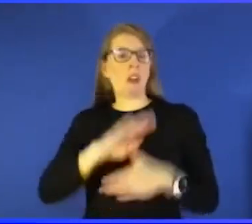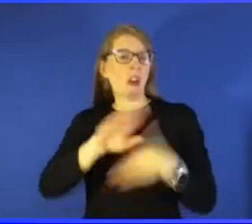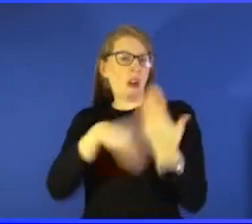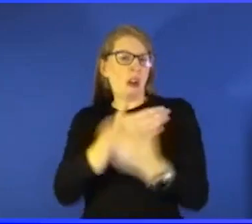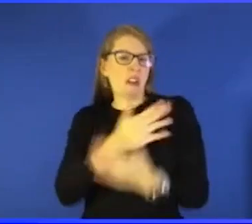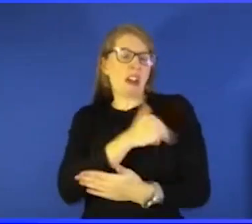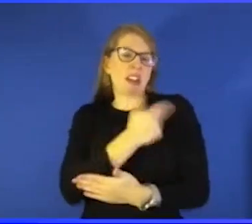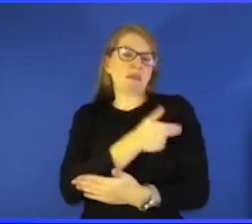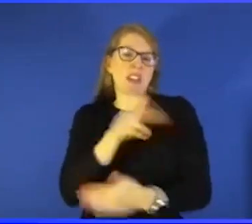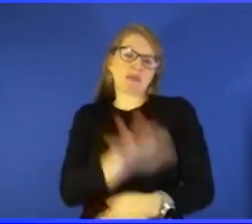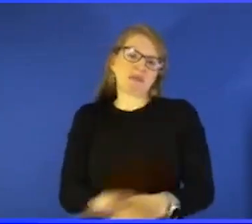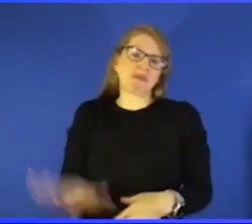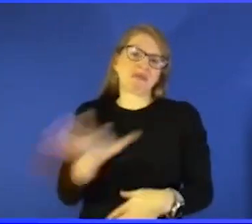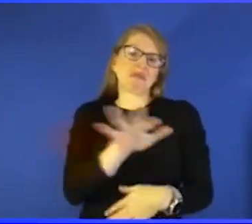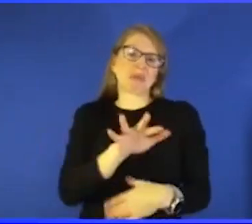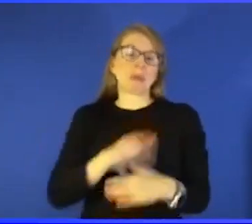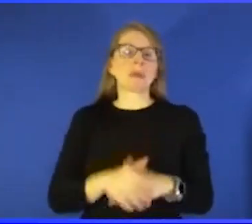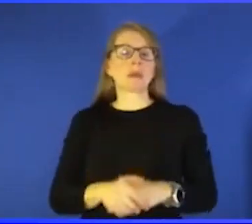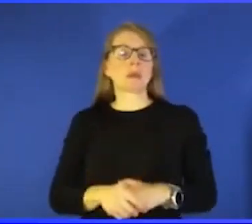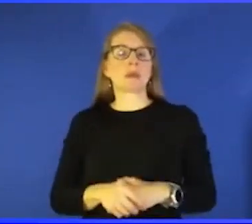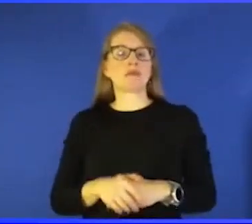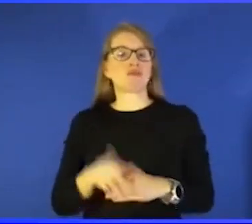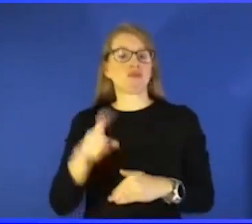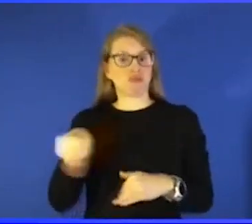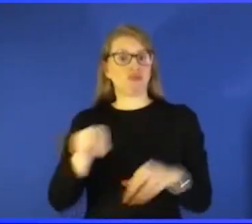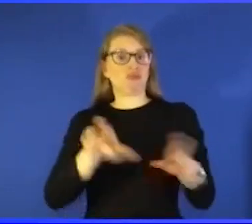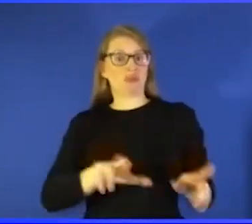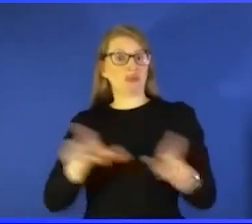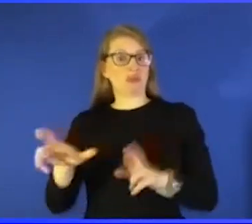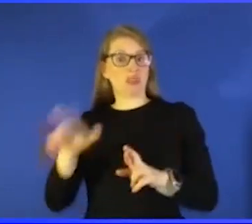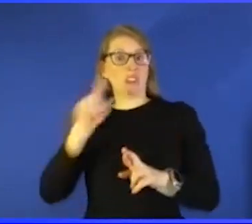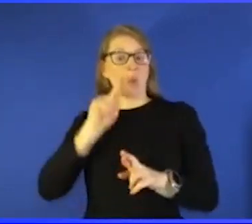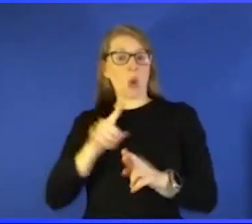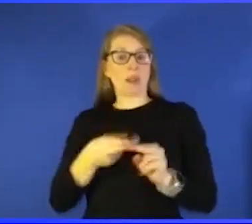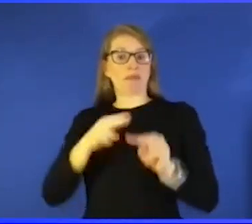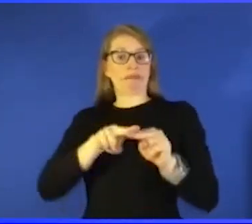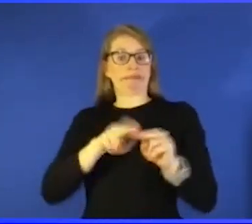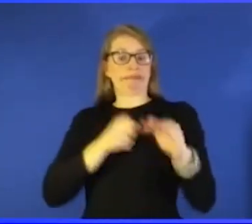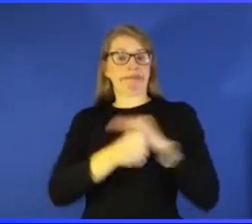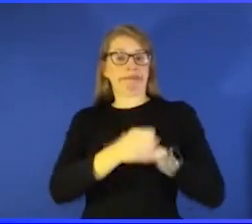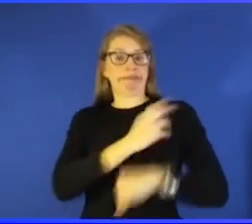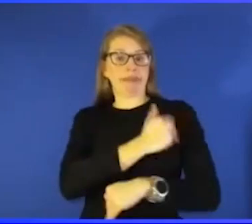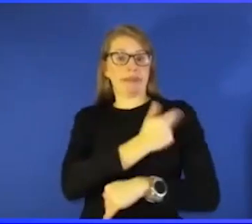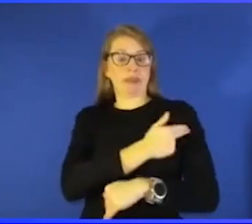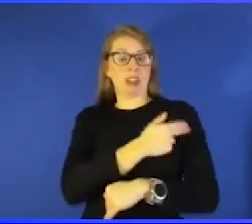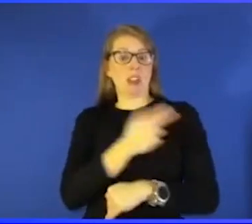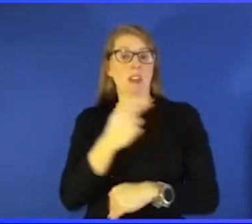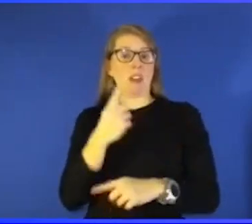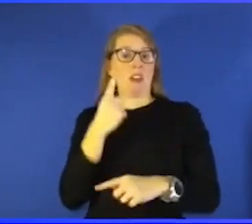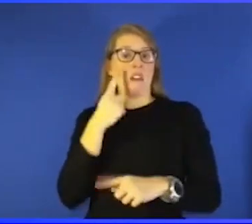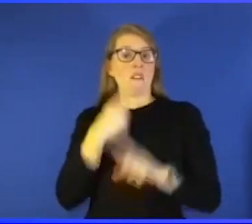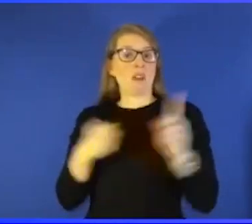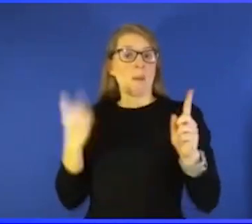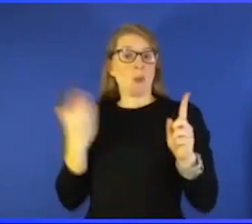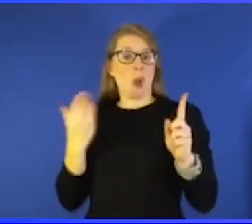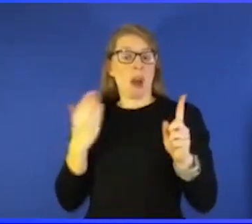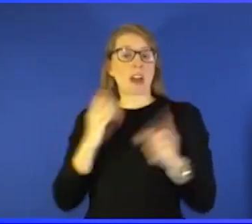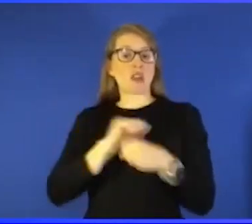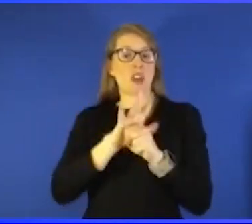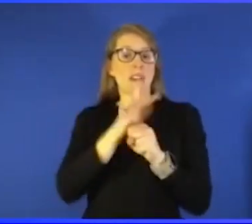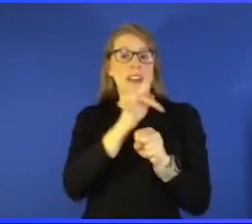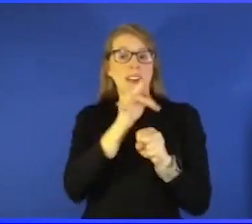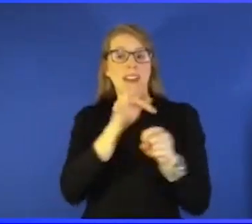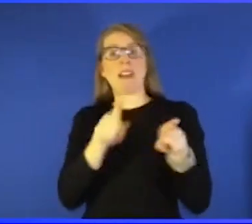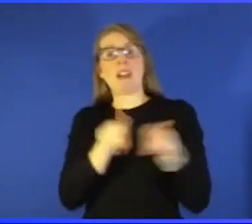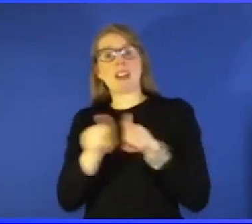around the area are preparing for increase in hospitalizations due to COVID-19, but also influenza